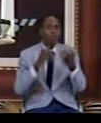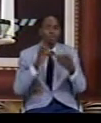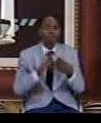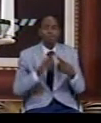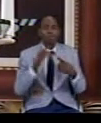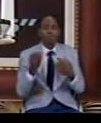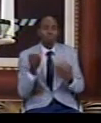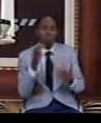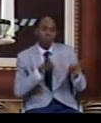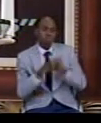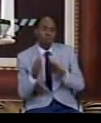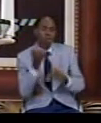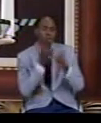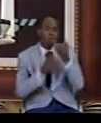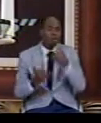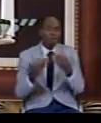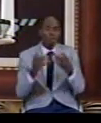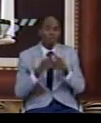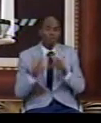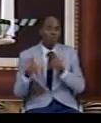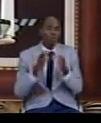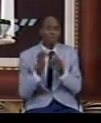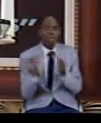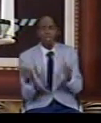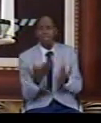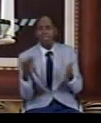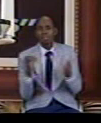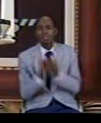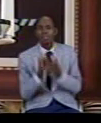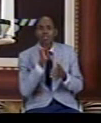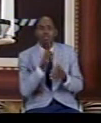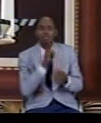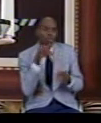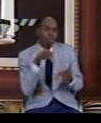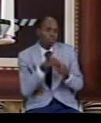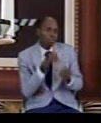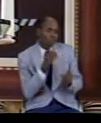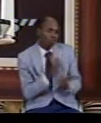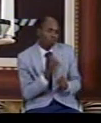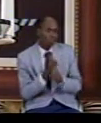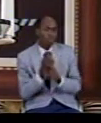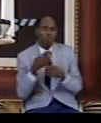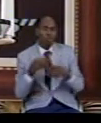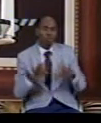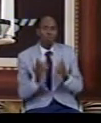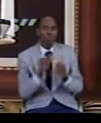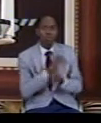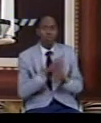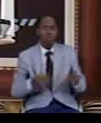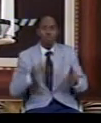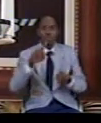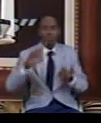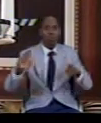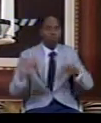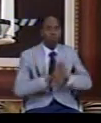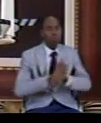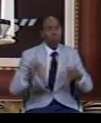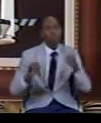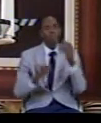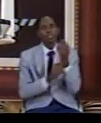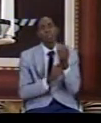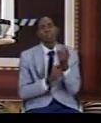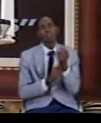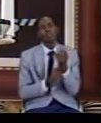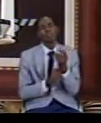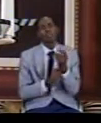and self wants you to do anything that is not according to the will of God, you discipline self. You know,